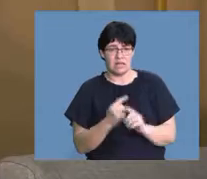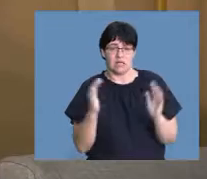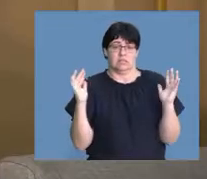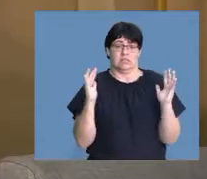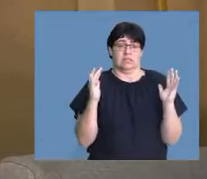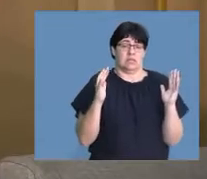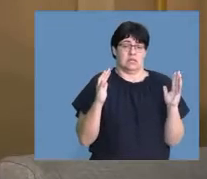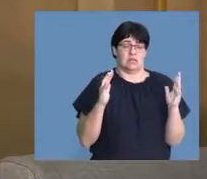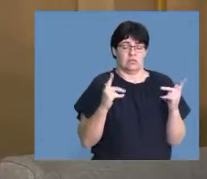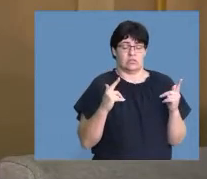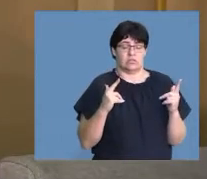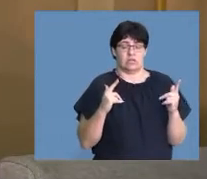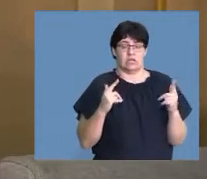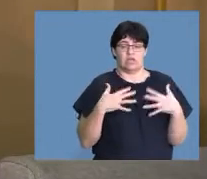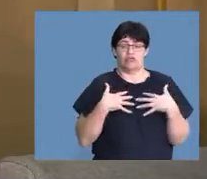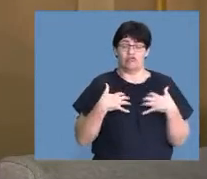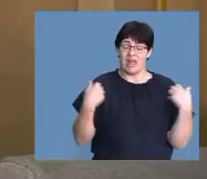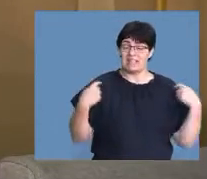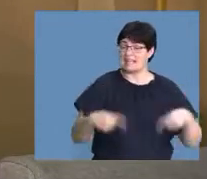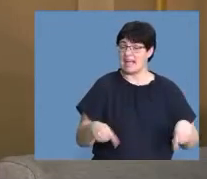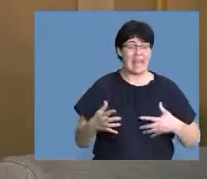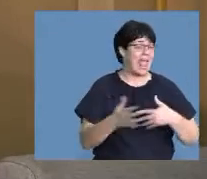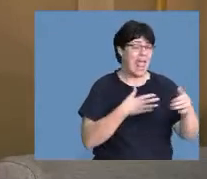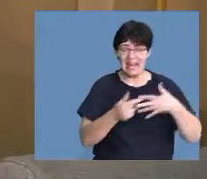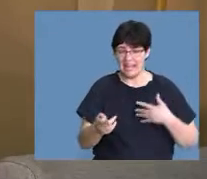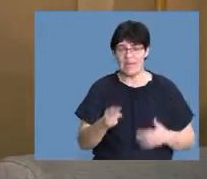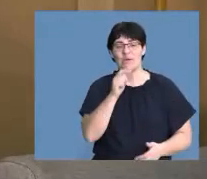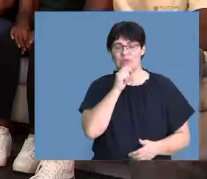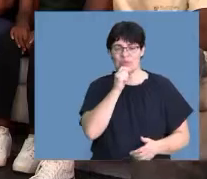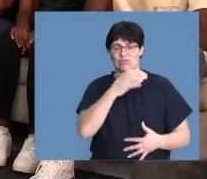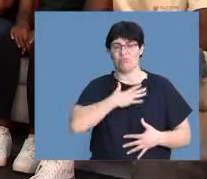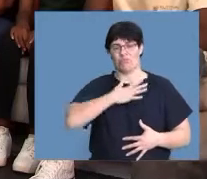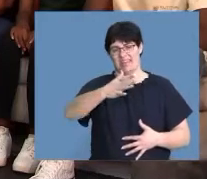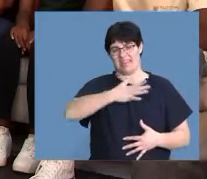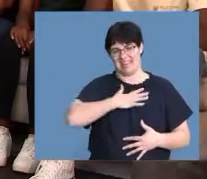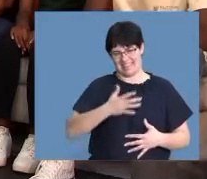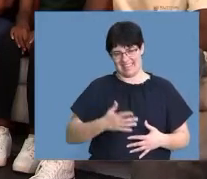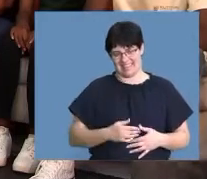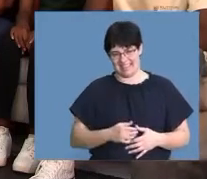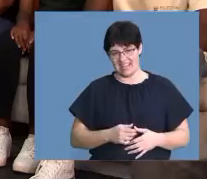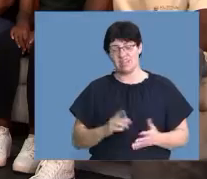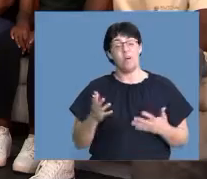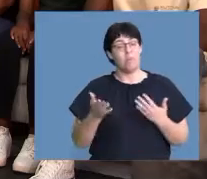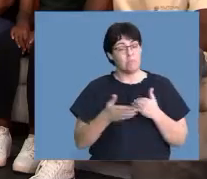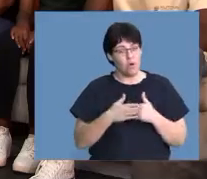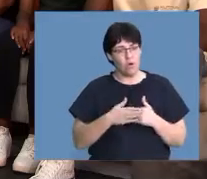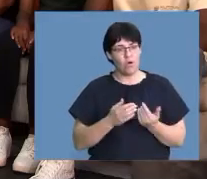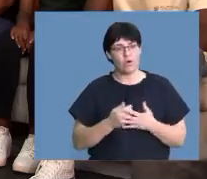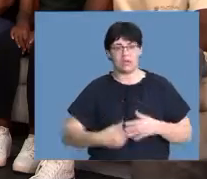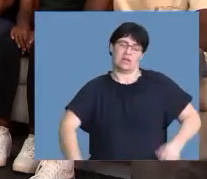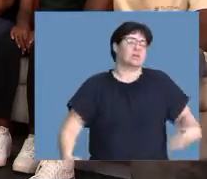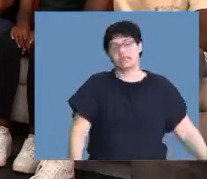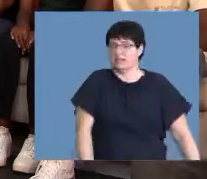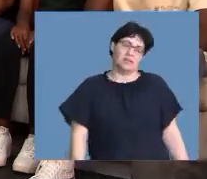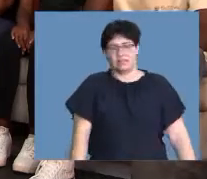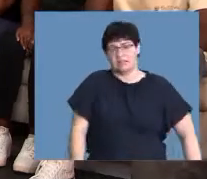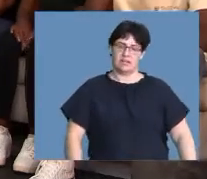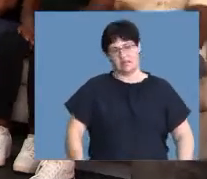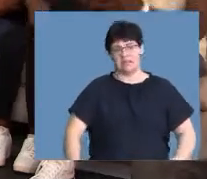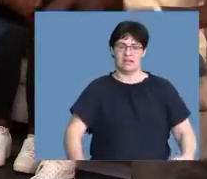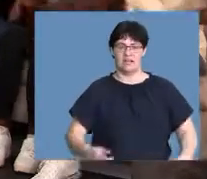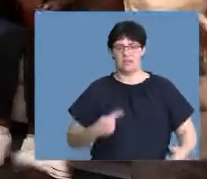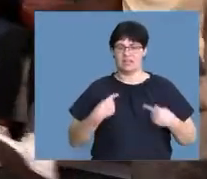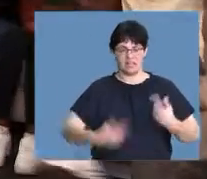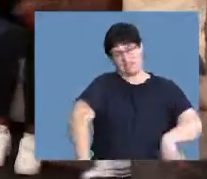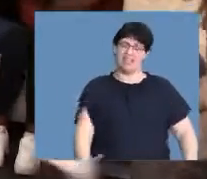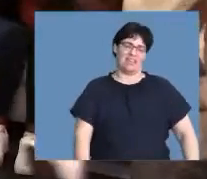claustrophobic. Actually, stress and anxiety, use breathing techniques. And something else that can help you is you shake yourself out. Shake yourself out.